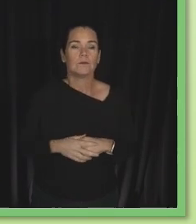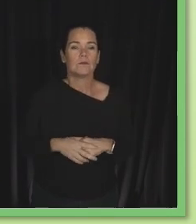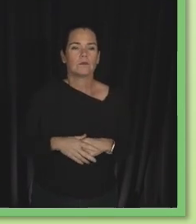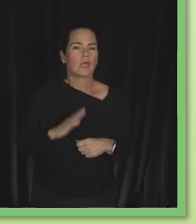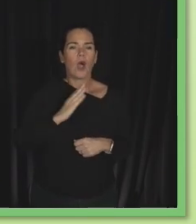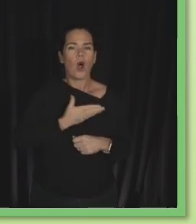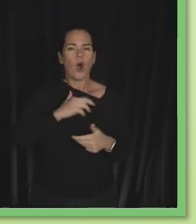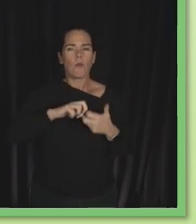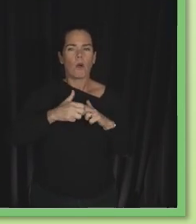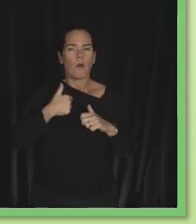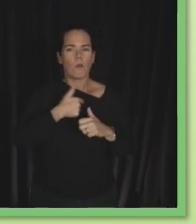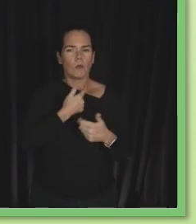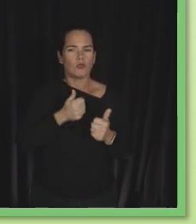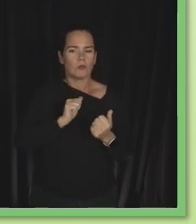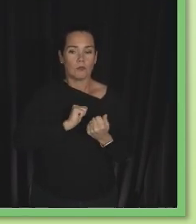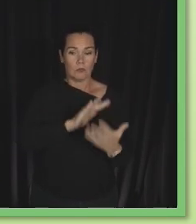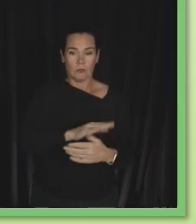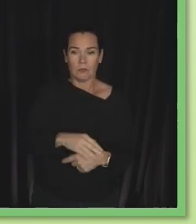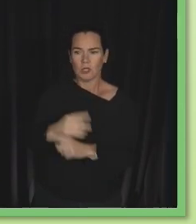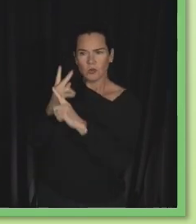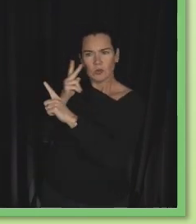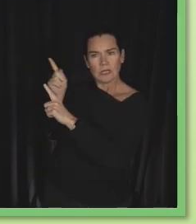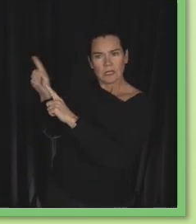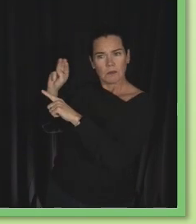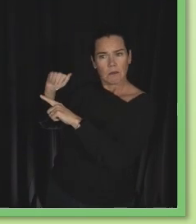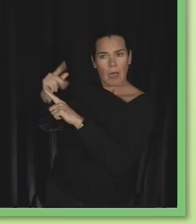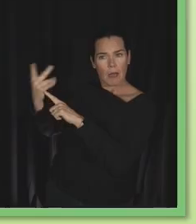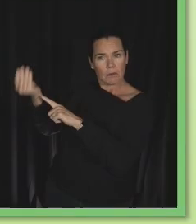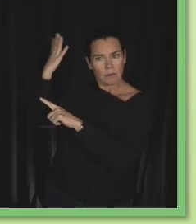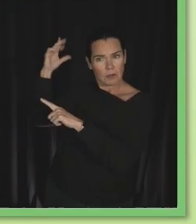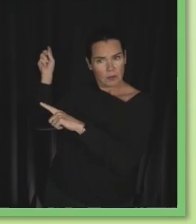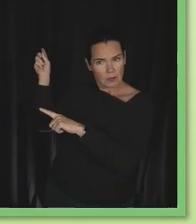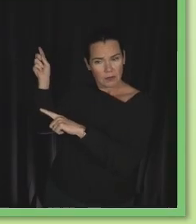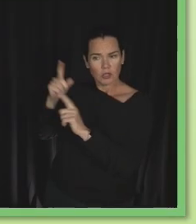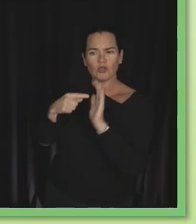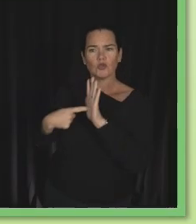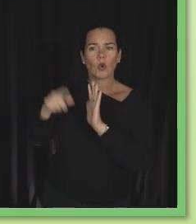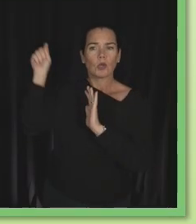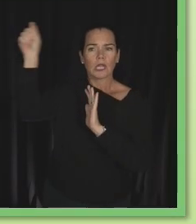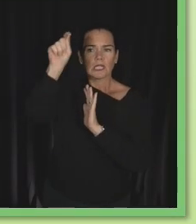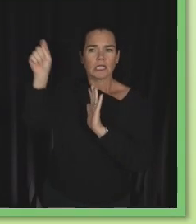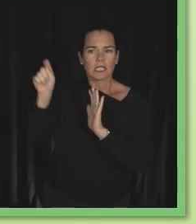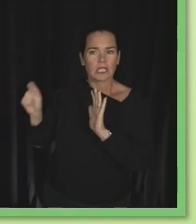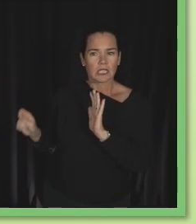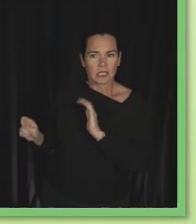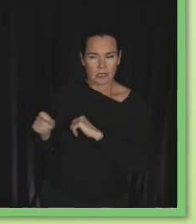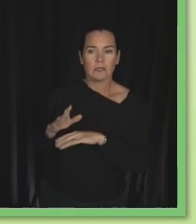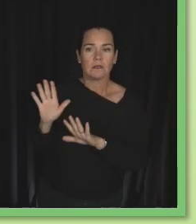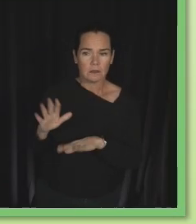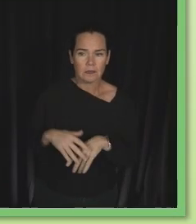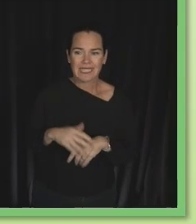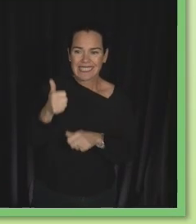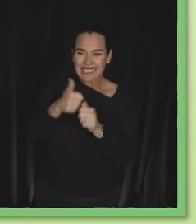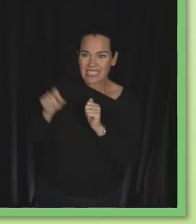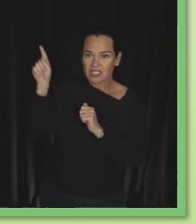been speaking, you've been seeing a map that's showing some dots. Each dot is an